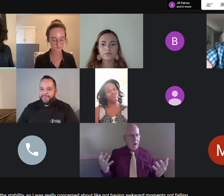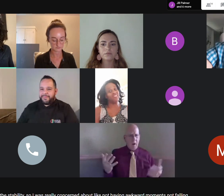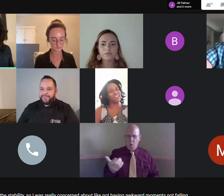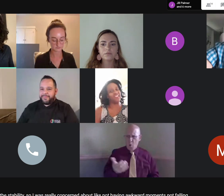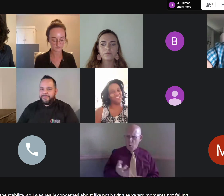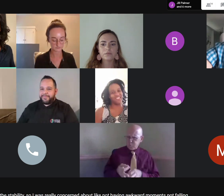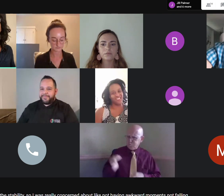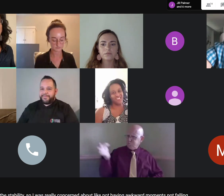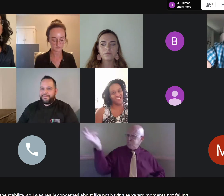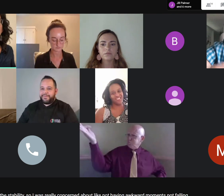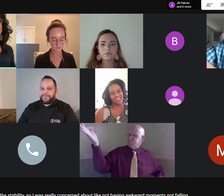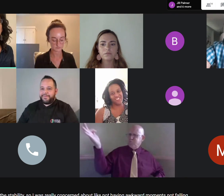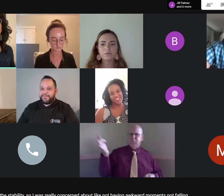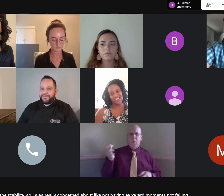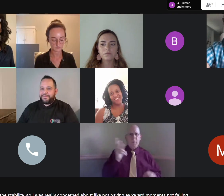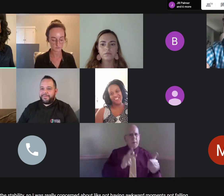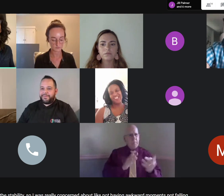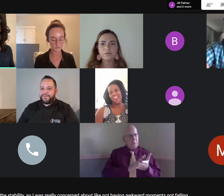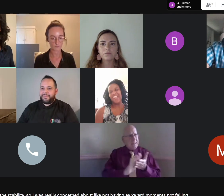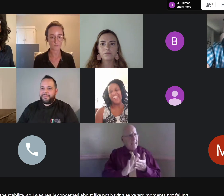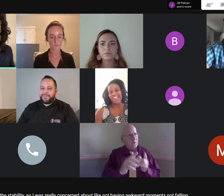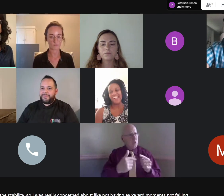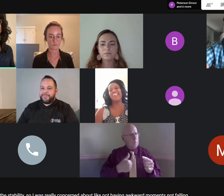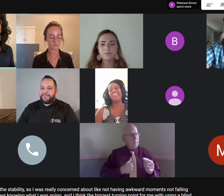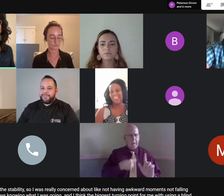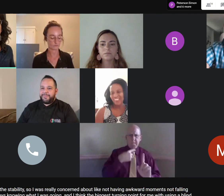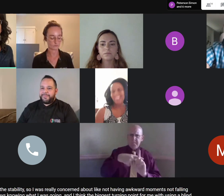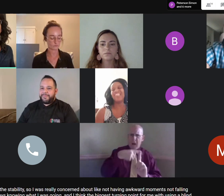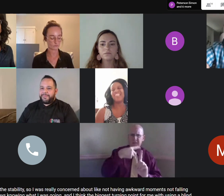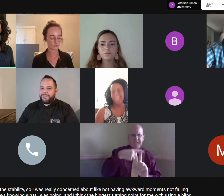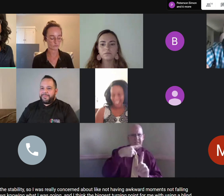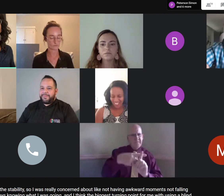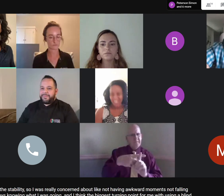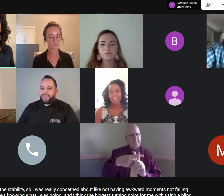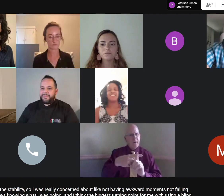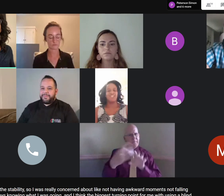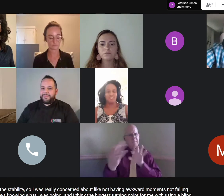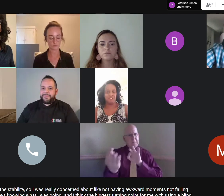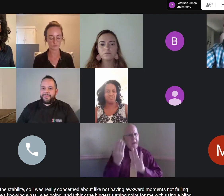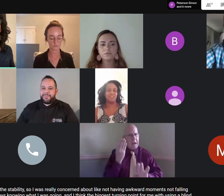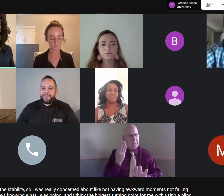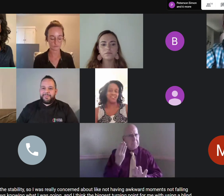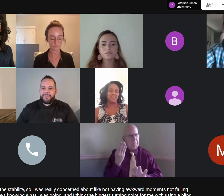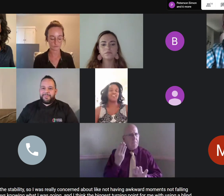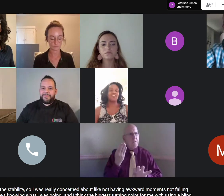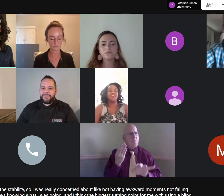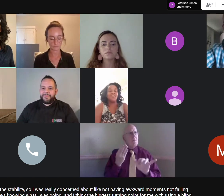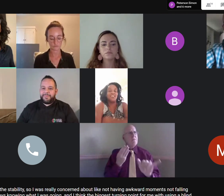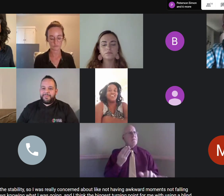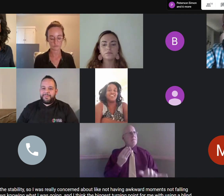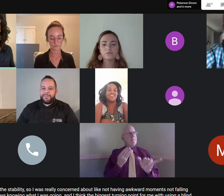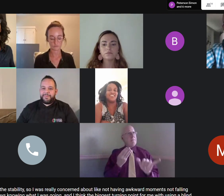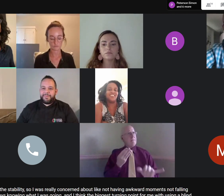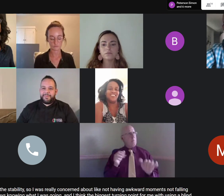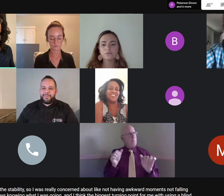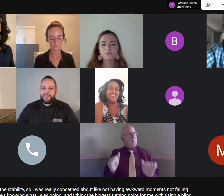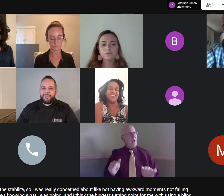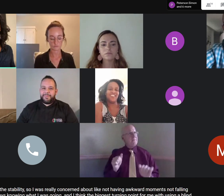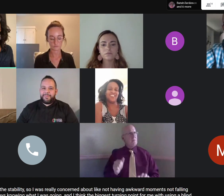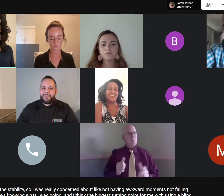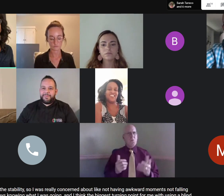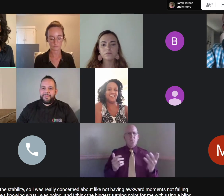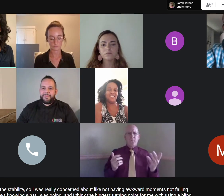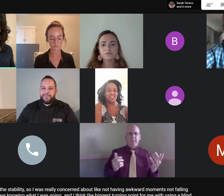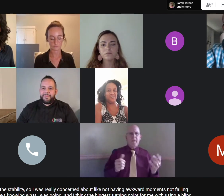were so much nicer to me and had positive assumptions of me, as far as she's not